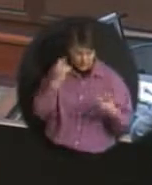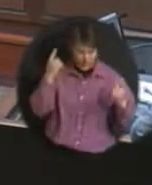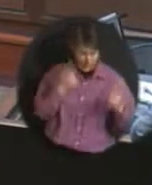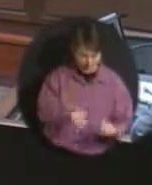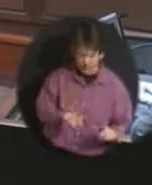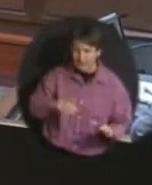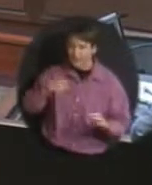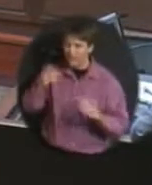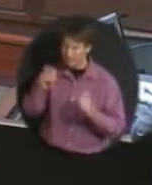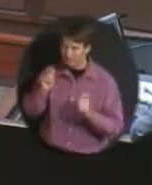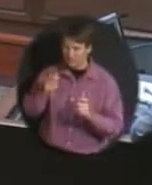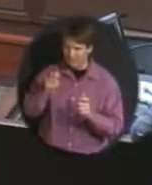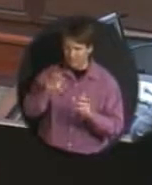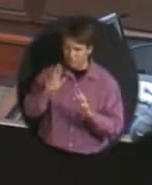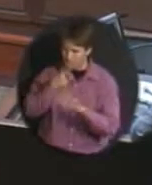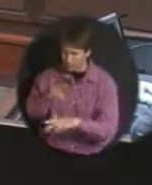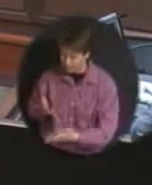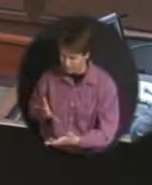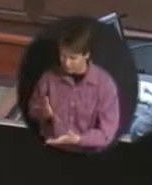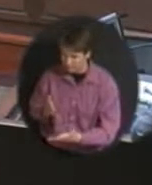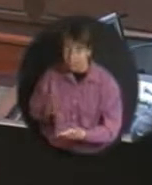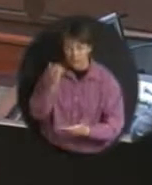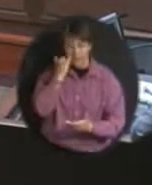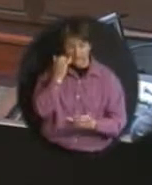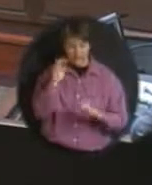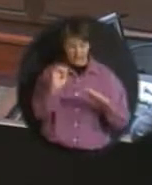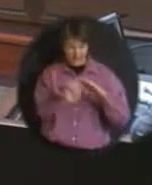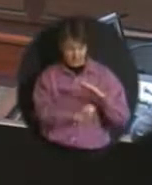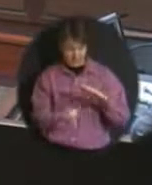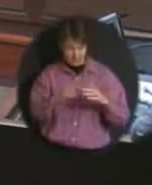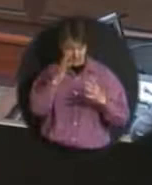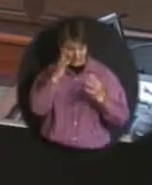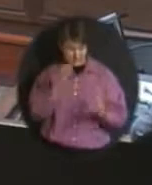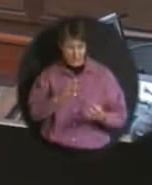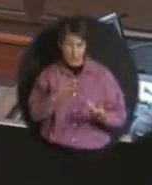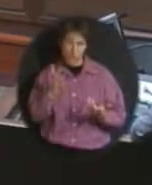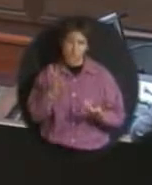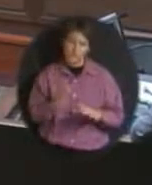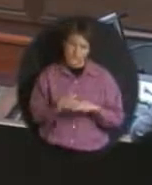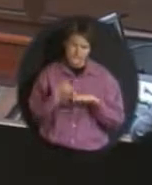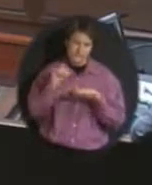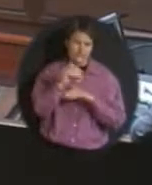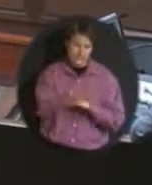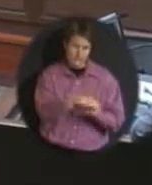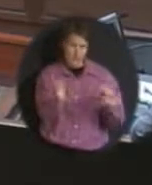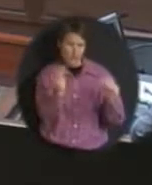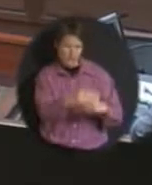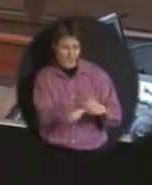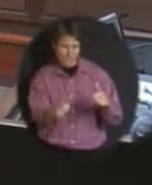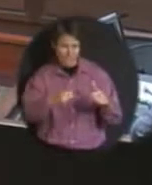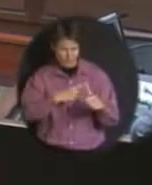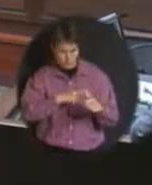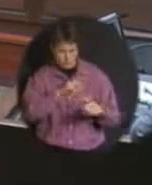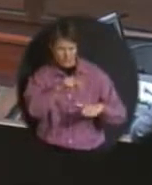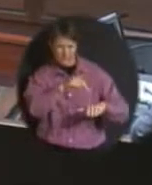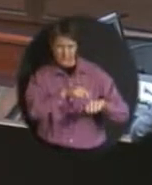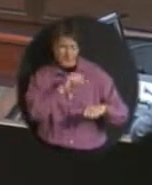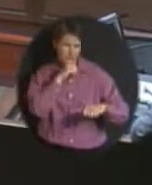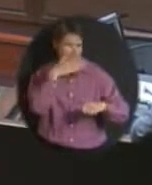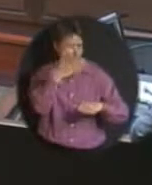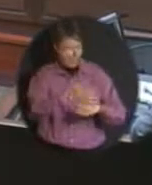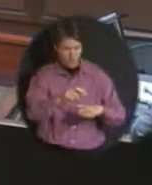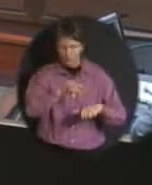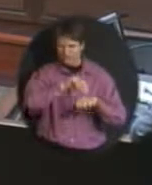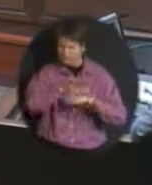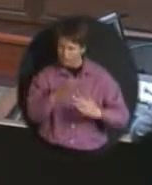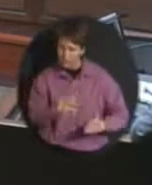an elementary building decides, well, everything needs to go to the office, and so the principal isn't available or the counselor